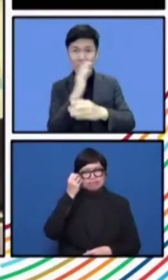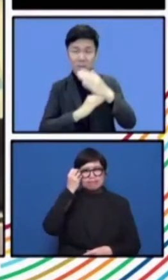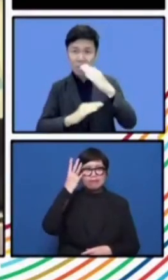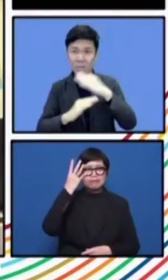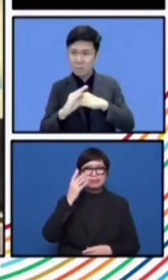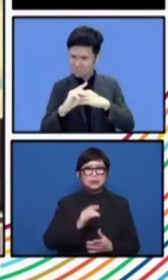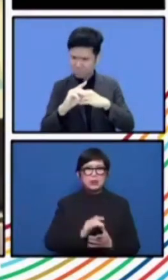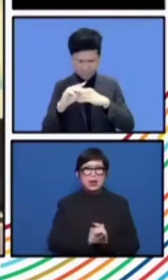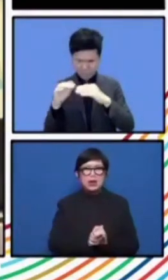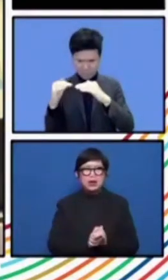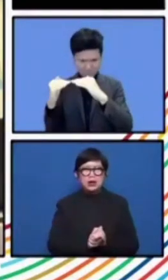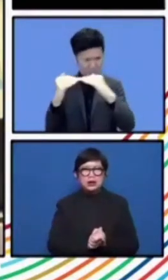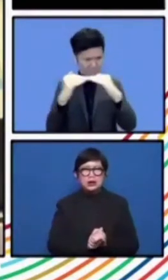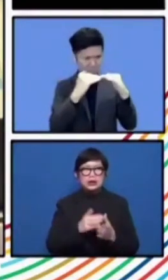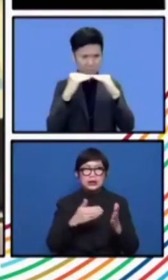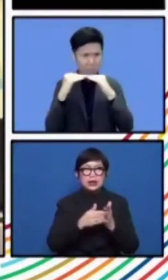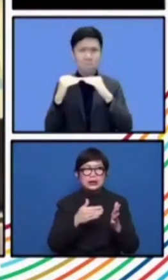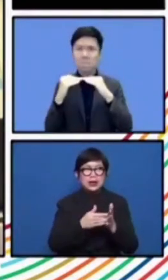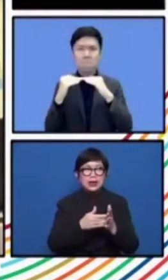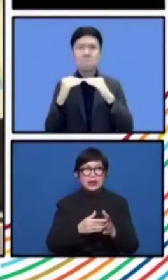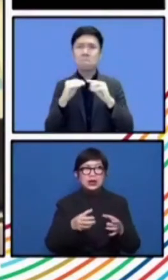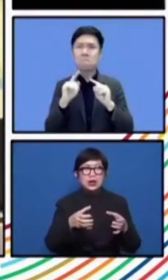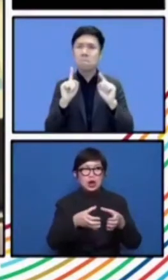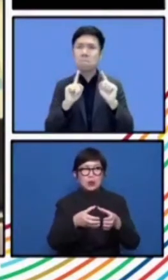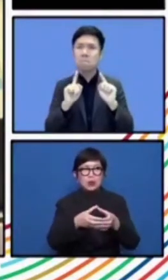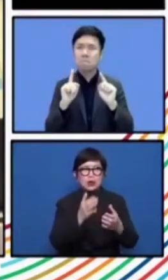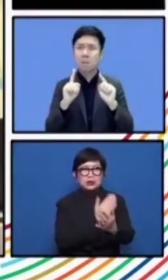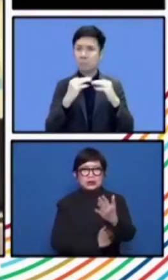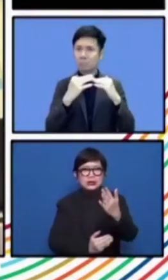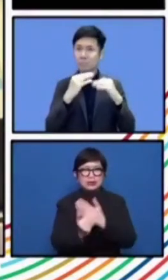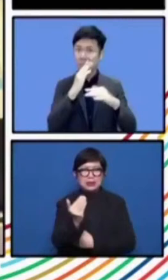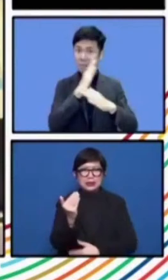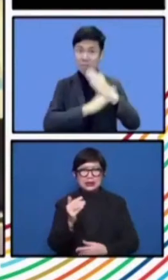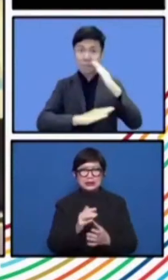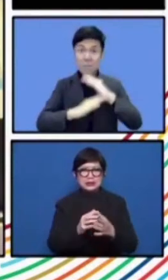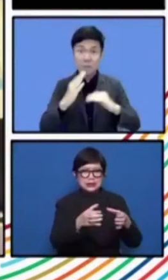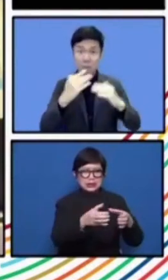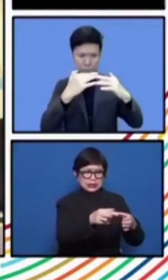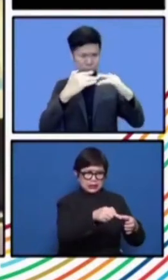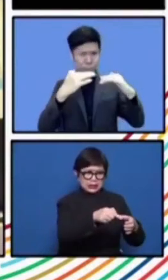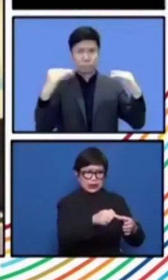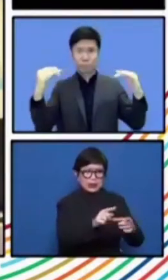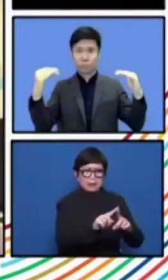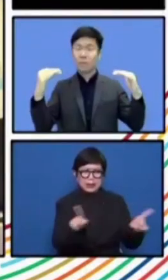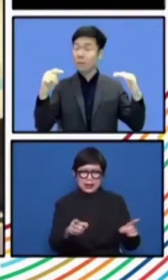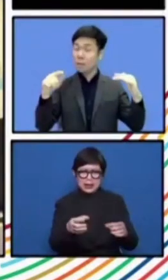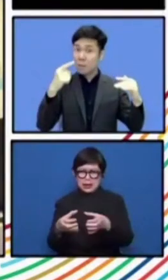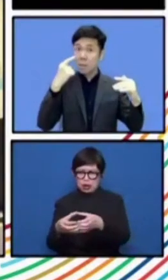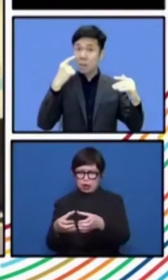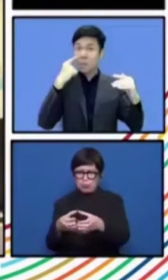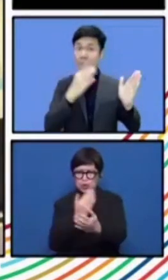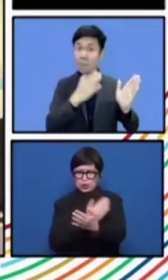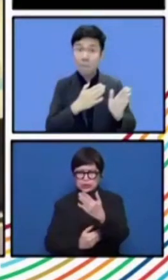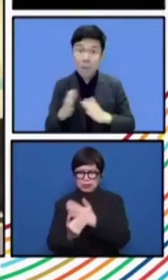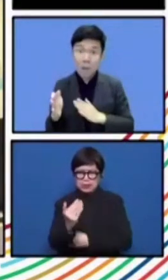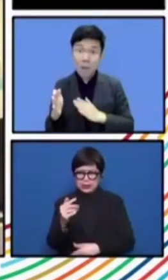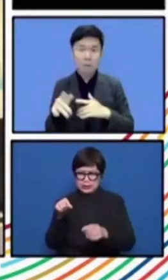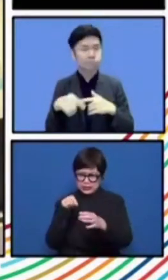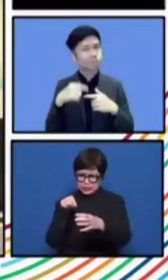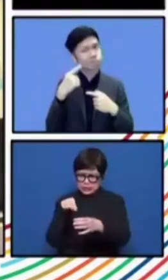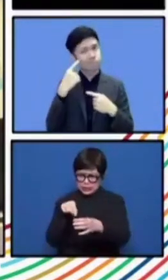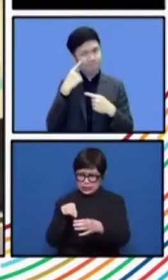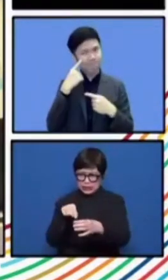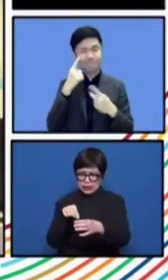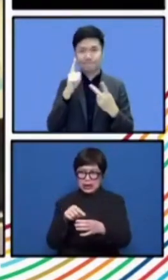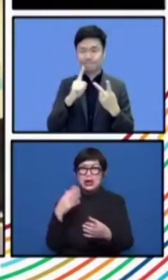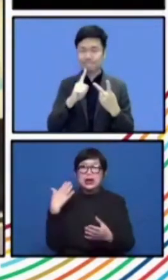therefore I think when we make plans policies and whatever we do we have to be rather than making one